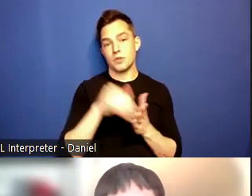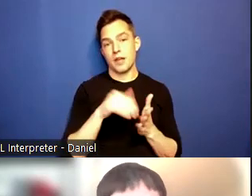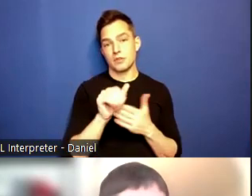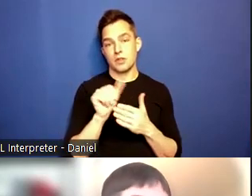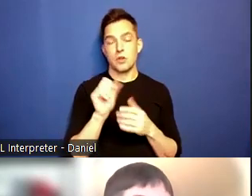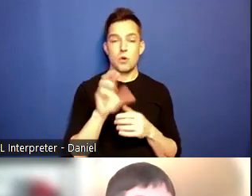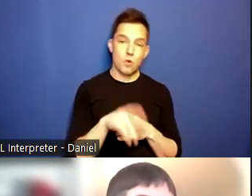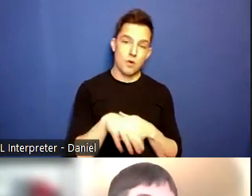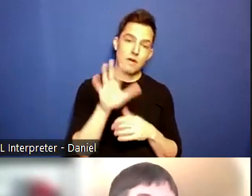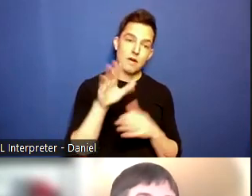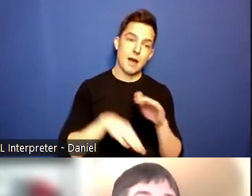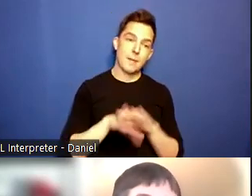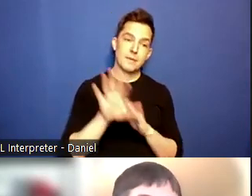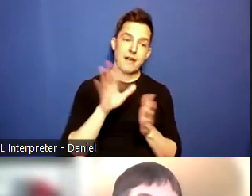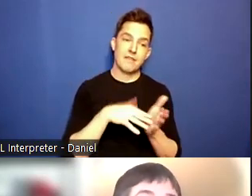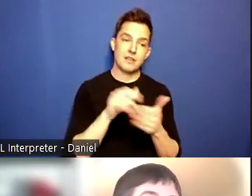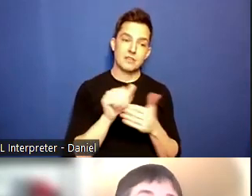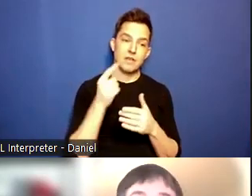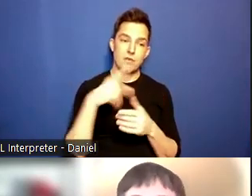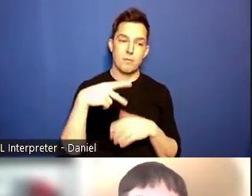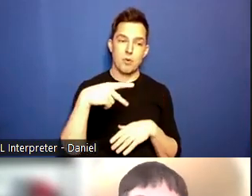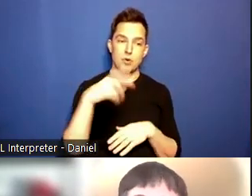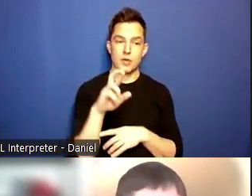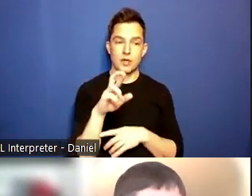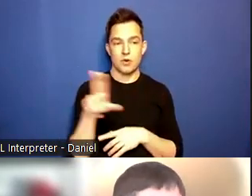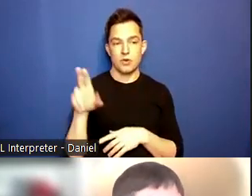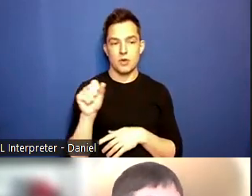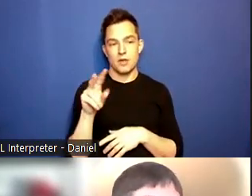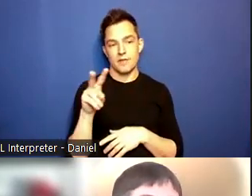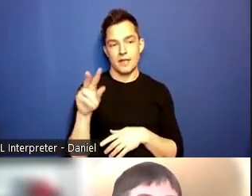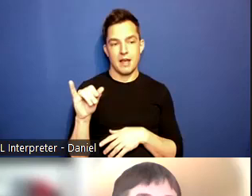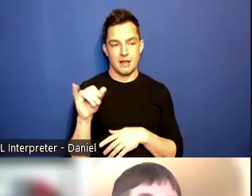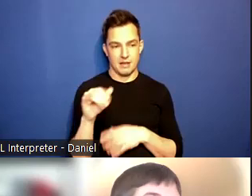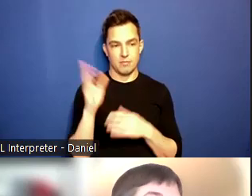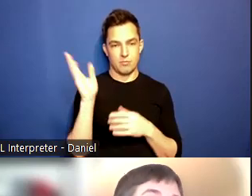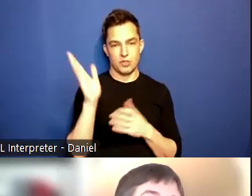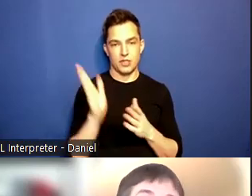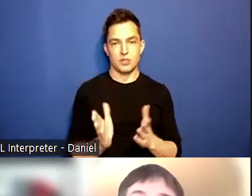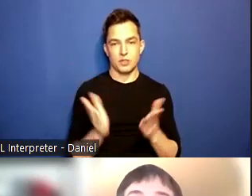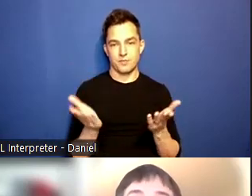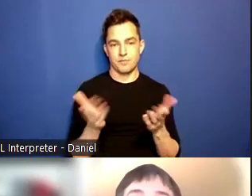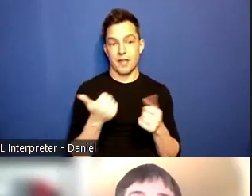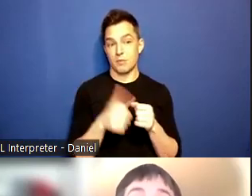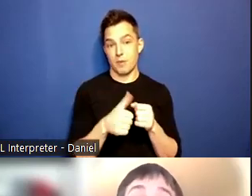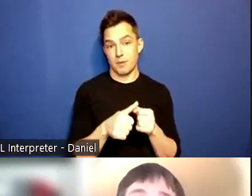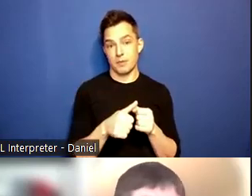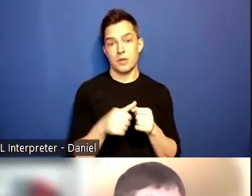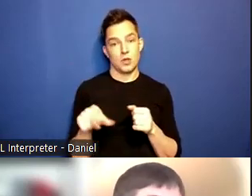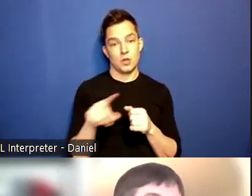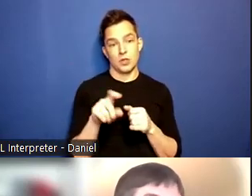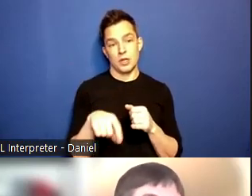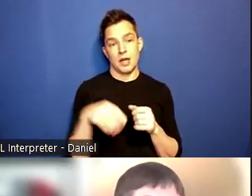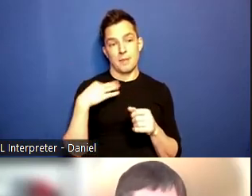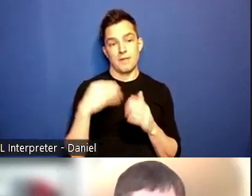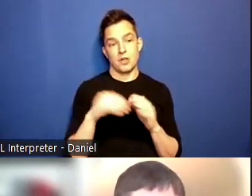up to $5,000 for Puerto Rico or US Virgin Islands presenters. And a reminder that you should apply for no less